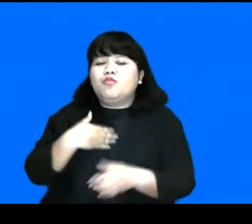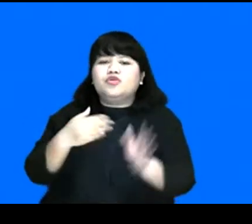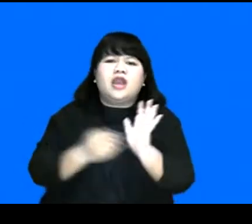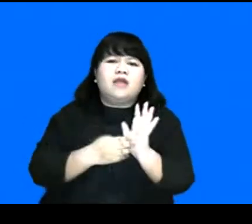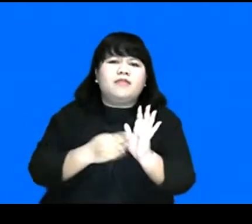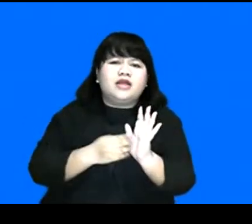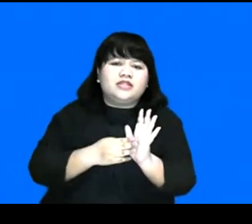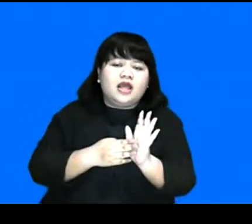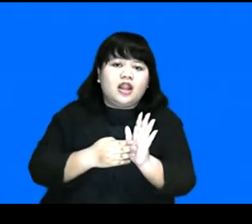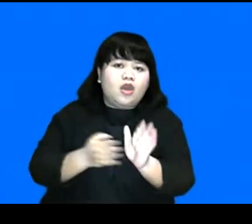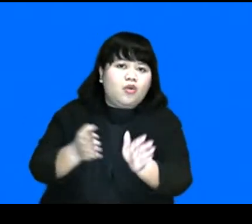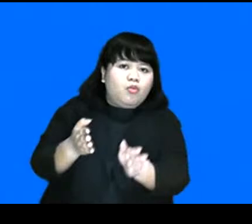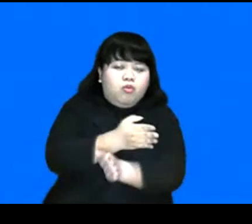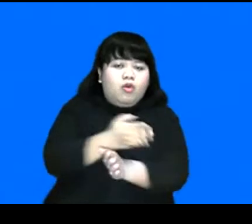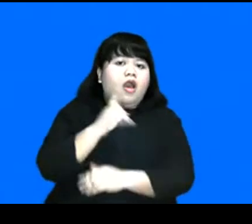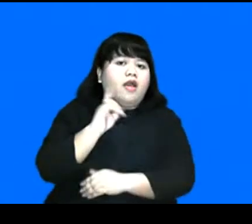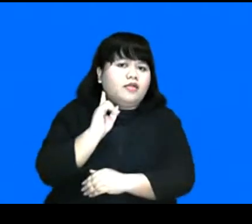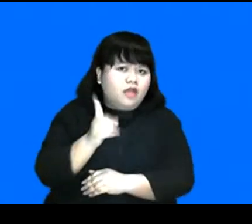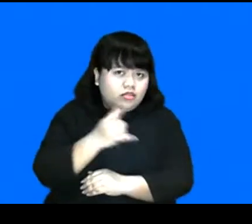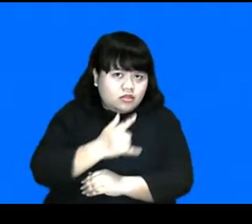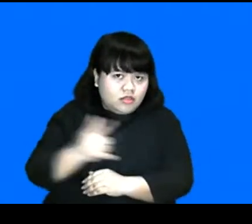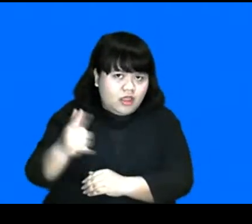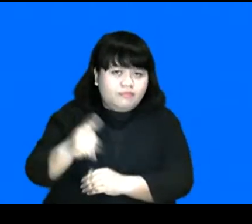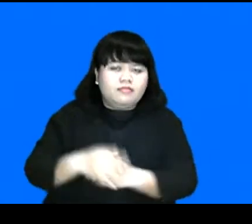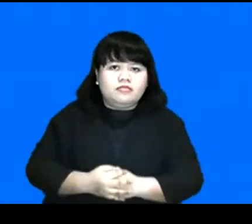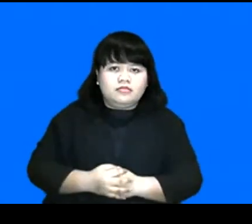already grappling with so many